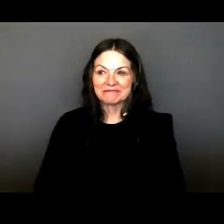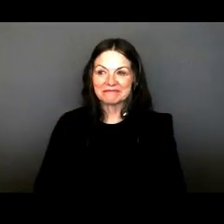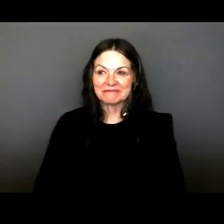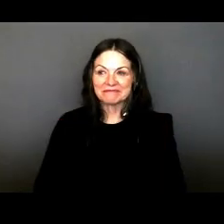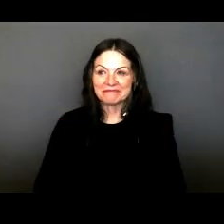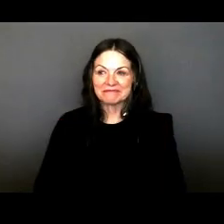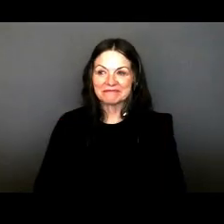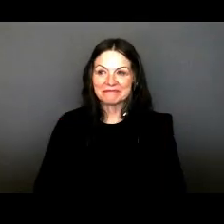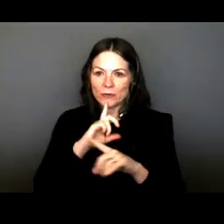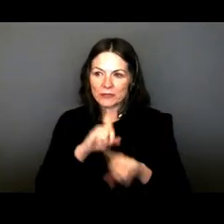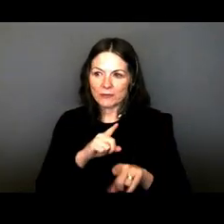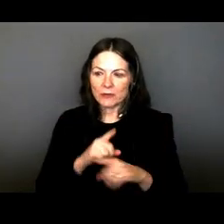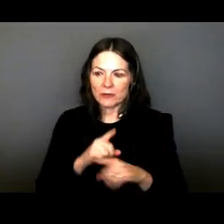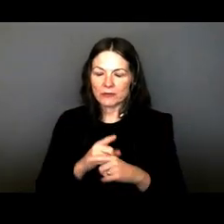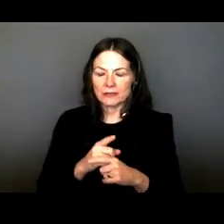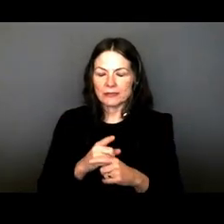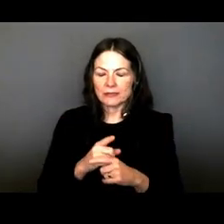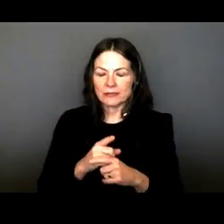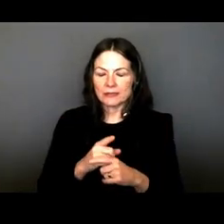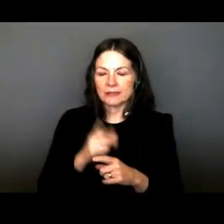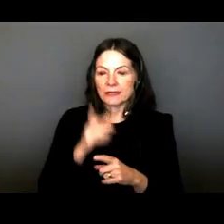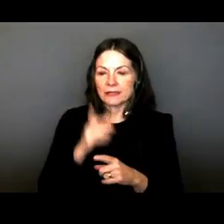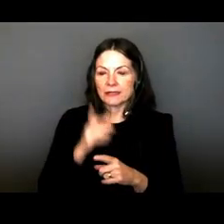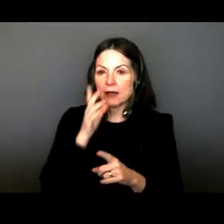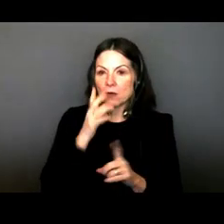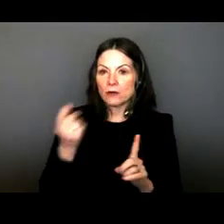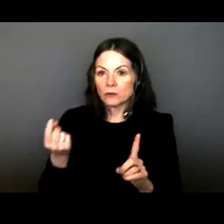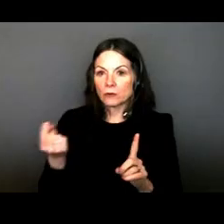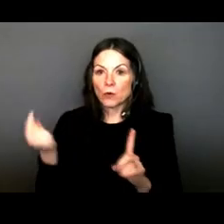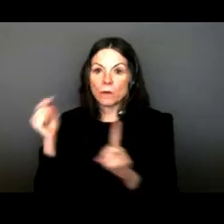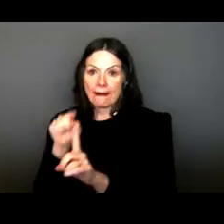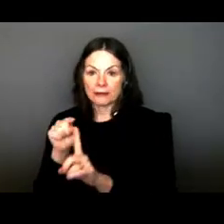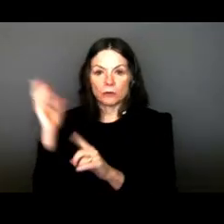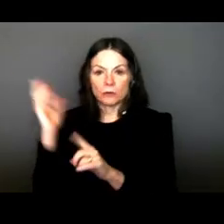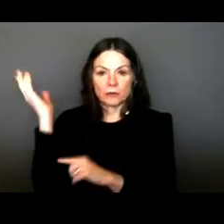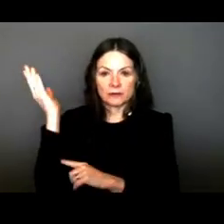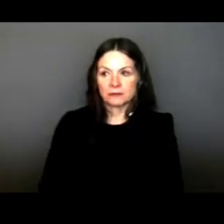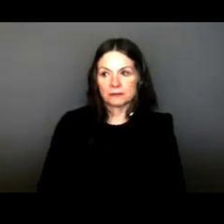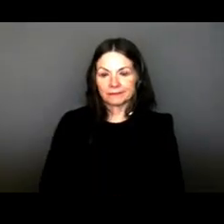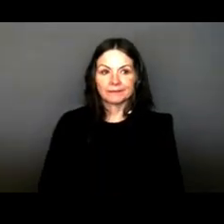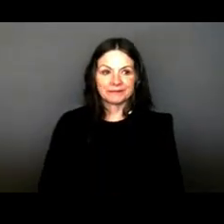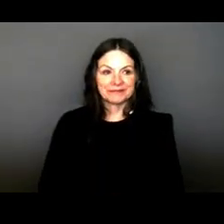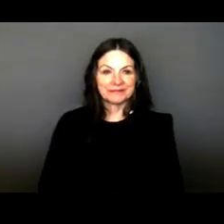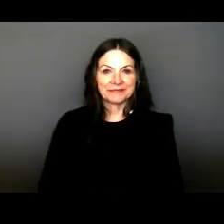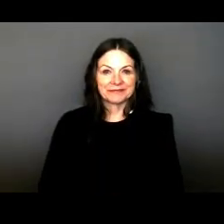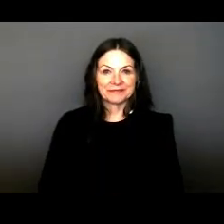Thank you very much. Back to the sharing presentation now.